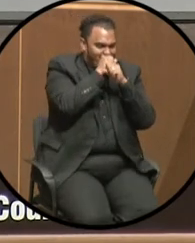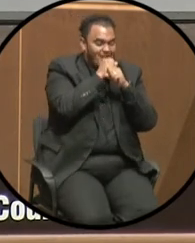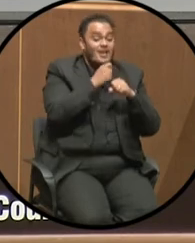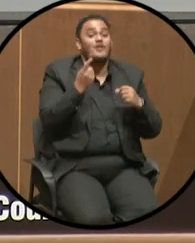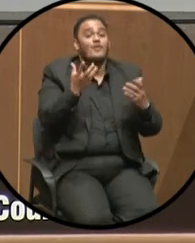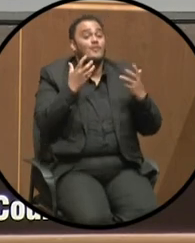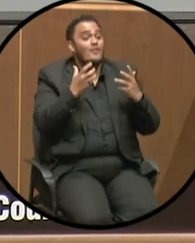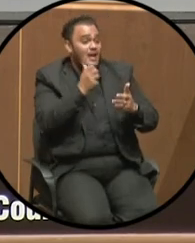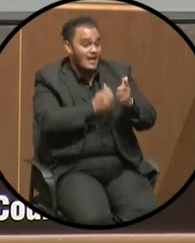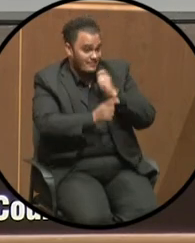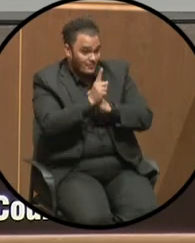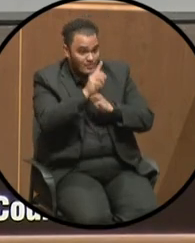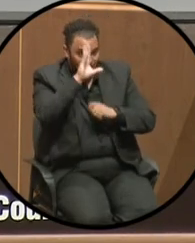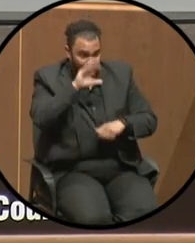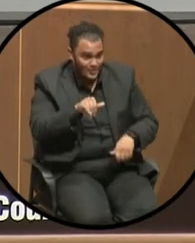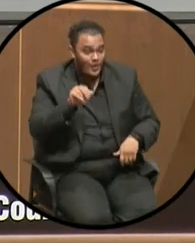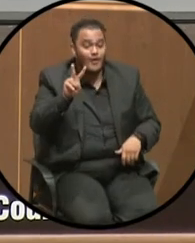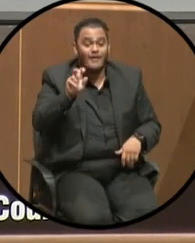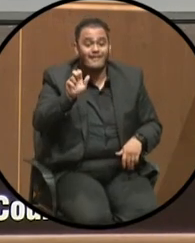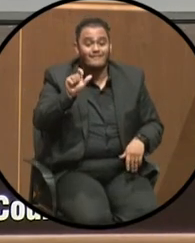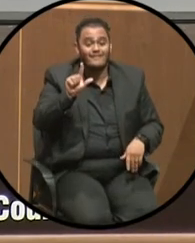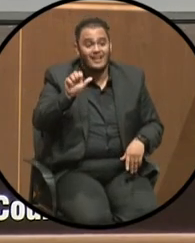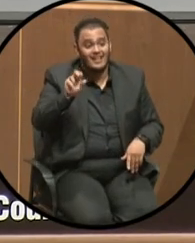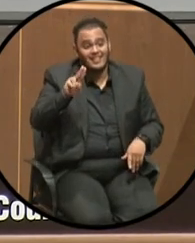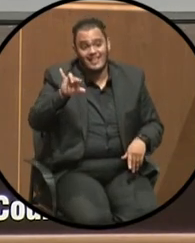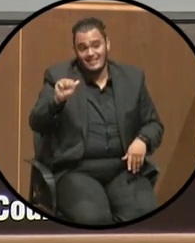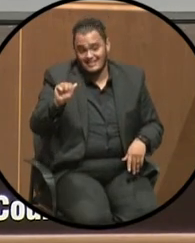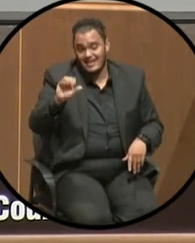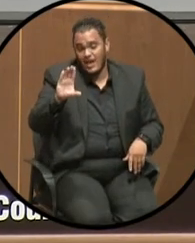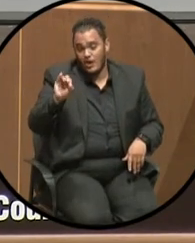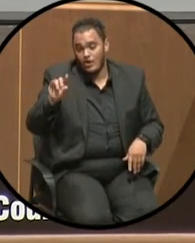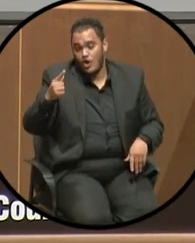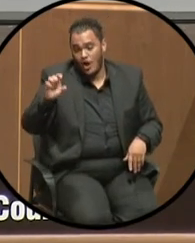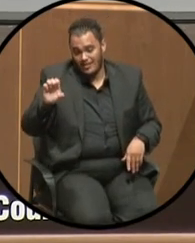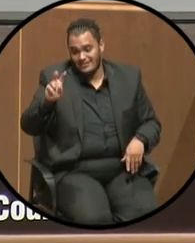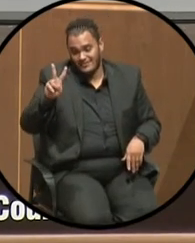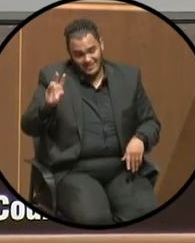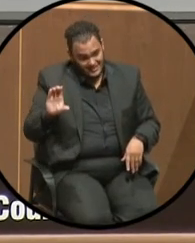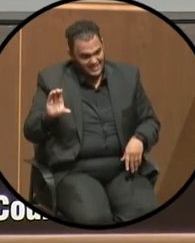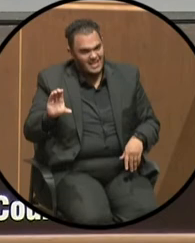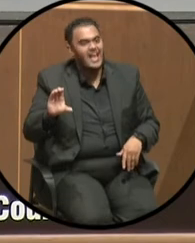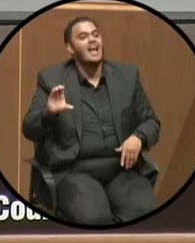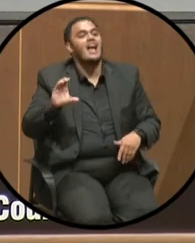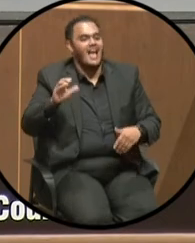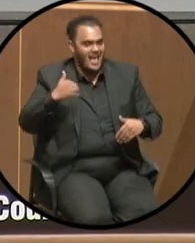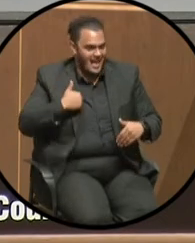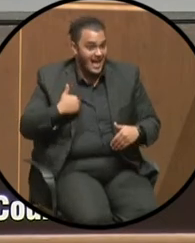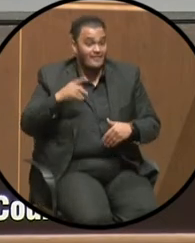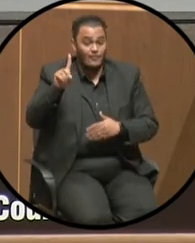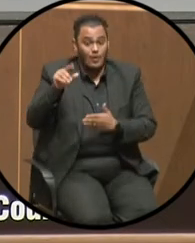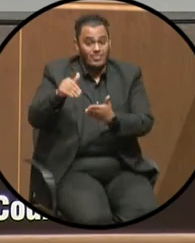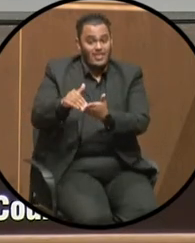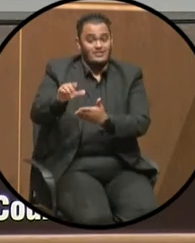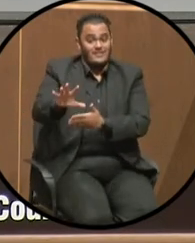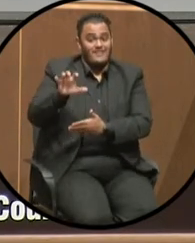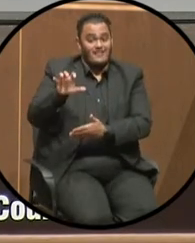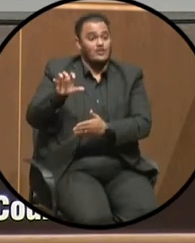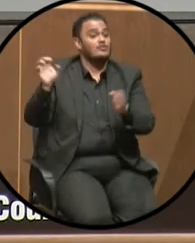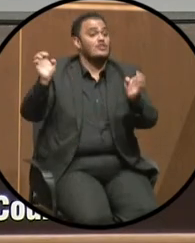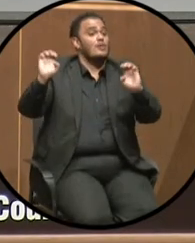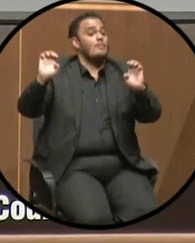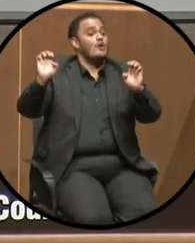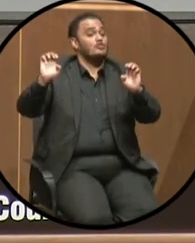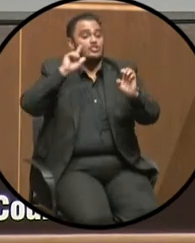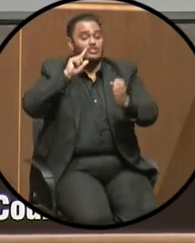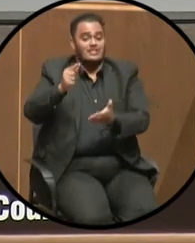want everyone to know that Valencia College has enrolled, for every enrolled student, a $1,500 grant. It's an emergency grant